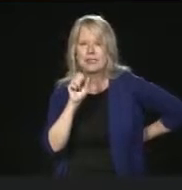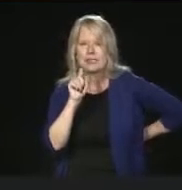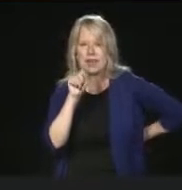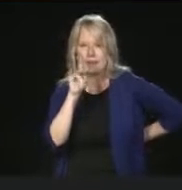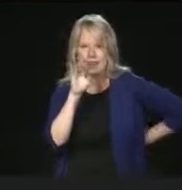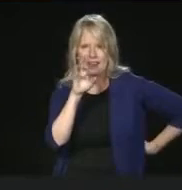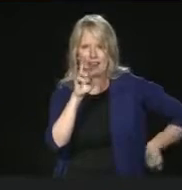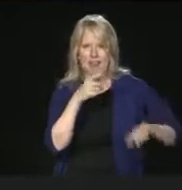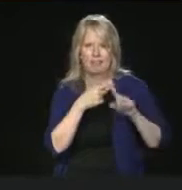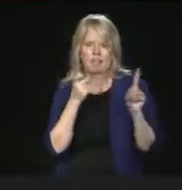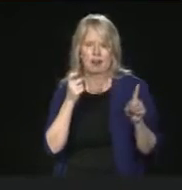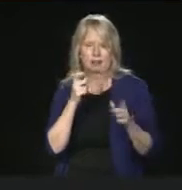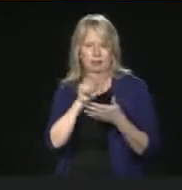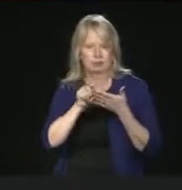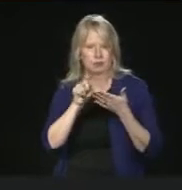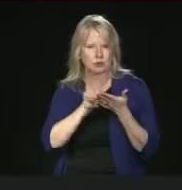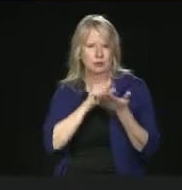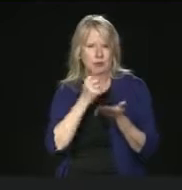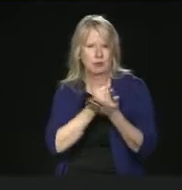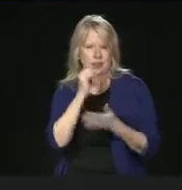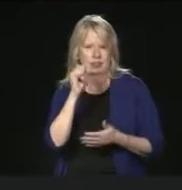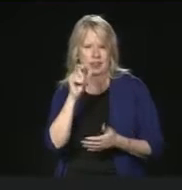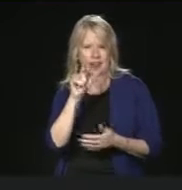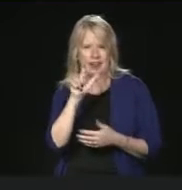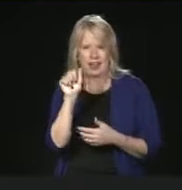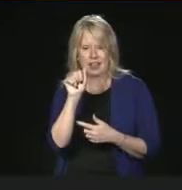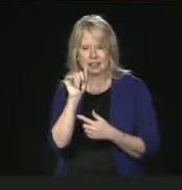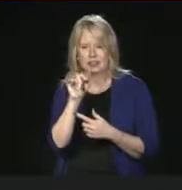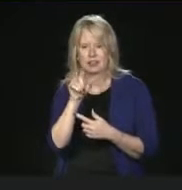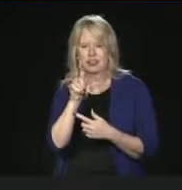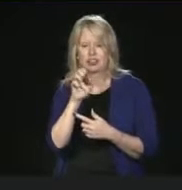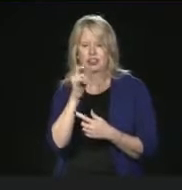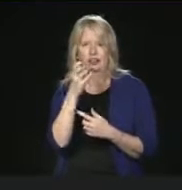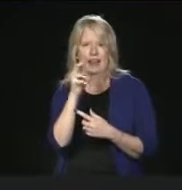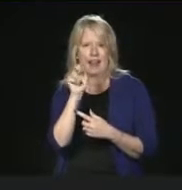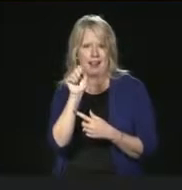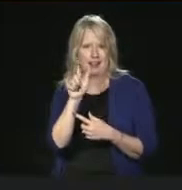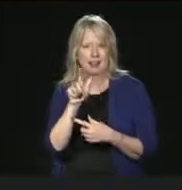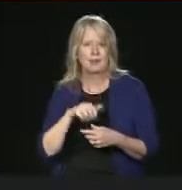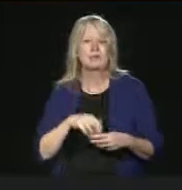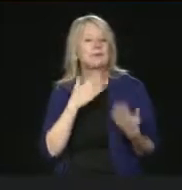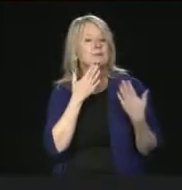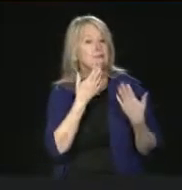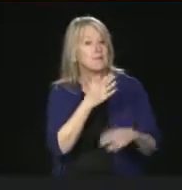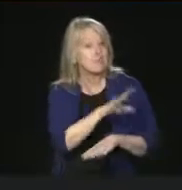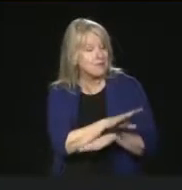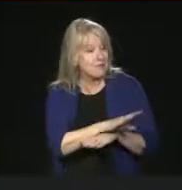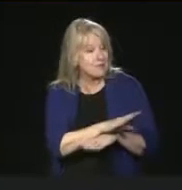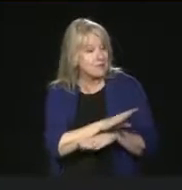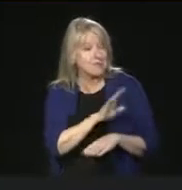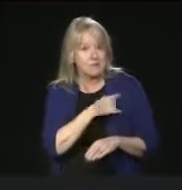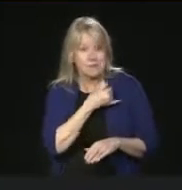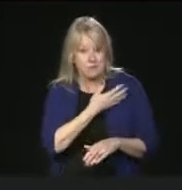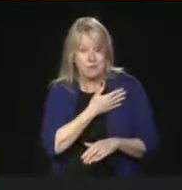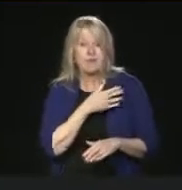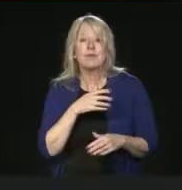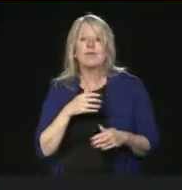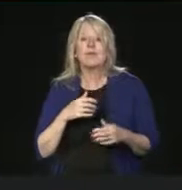ouverte. Bonjour, Monsieur Trudeau. Good morning, Mr. Trudeau. You talked about